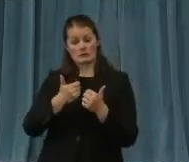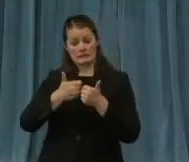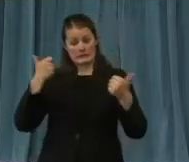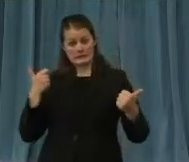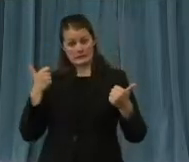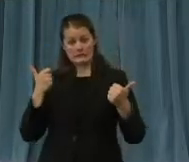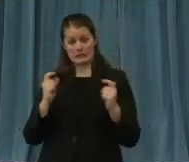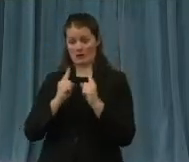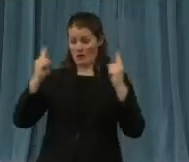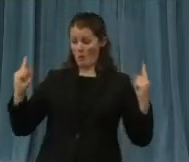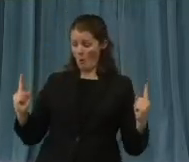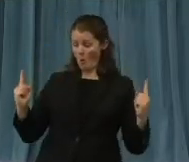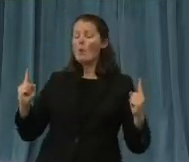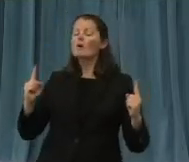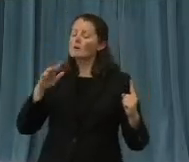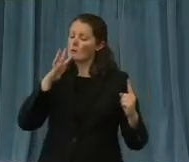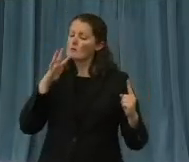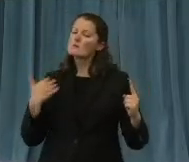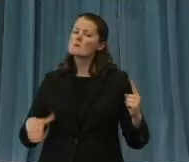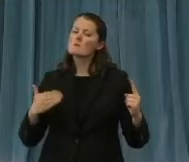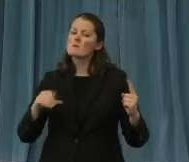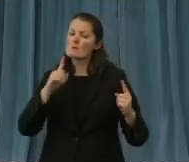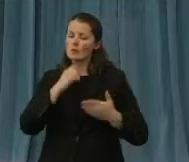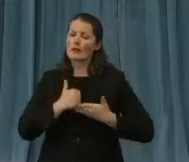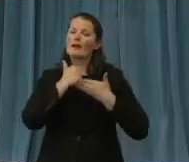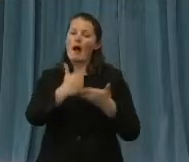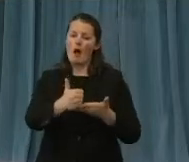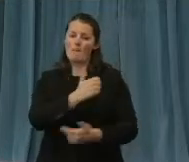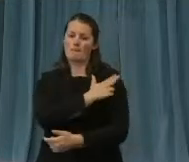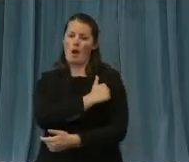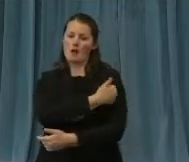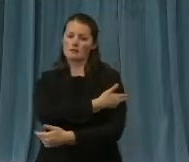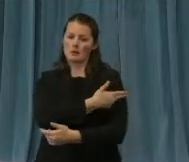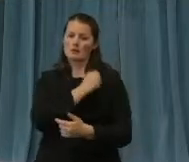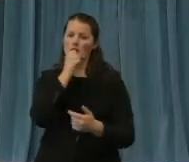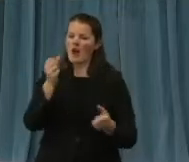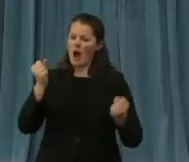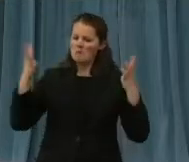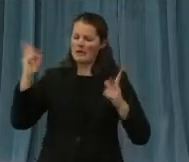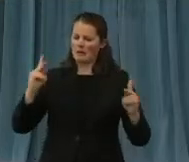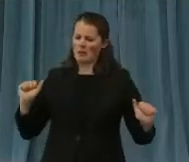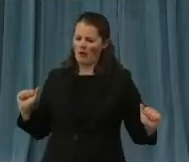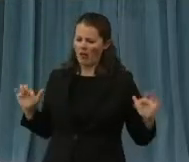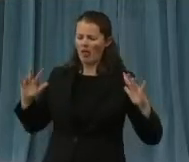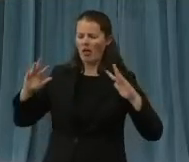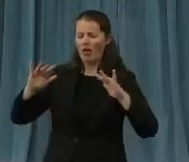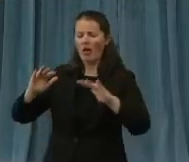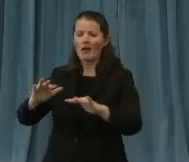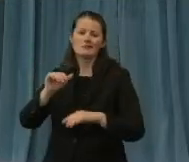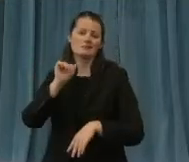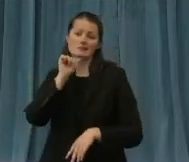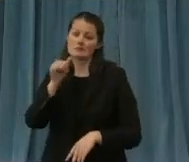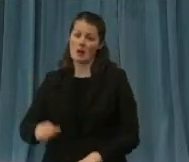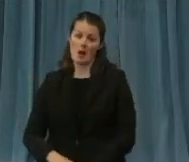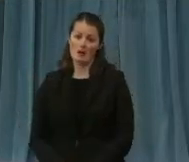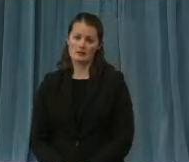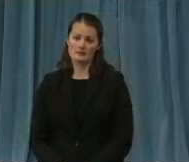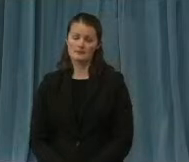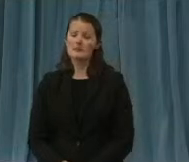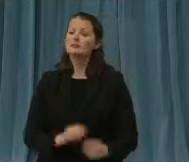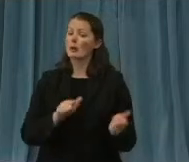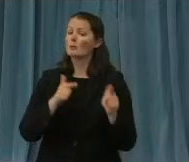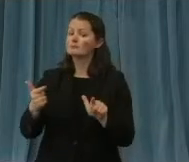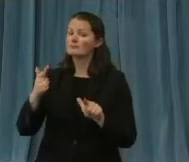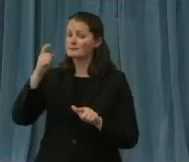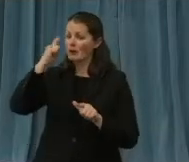has saved a lot of that hospital capacity. And with that, I'll turn it back over to you. Thank you. Thank you, Dr. Lake.